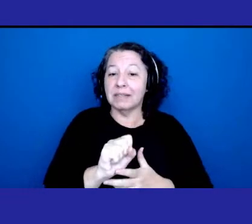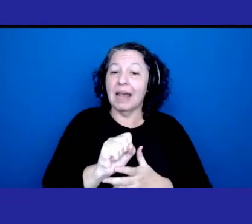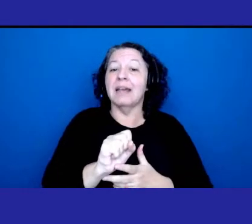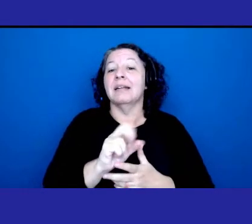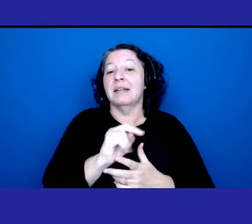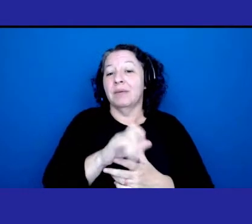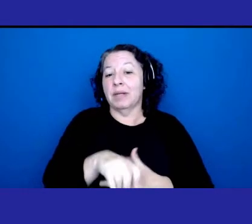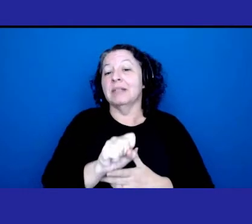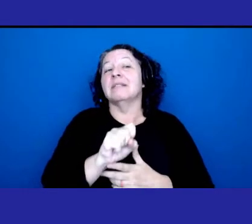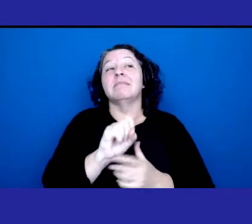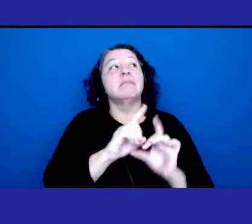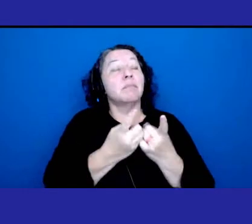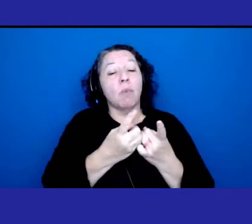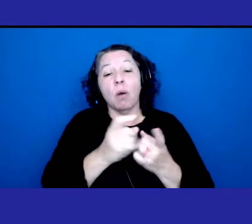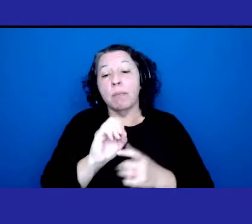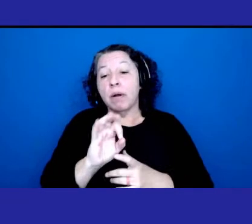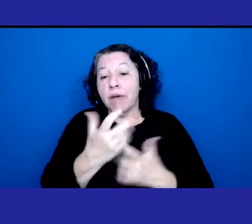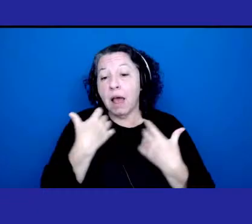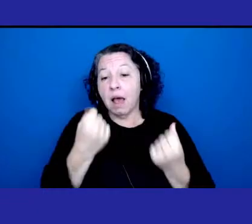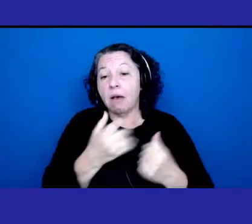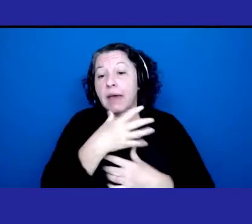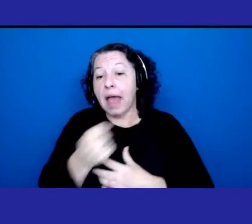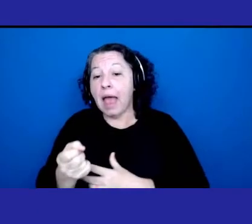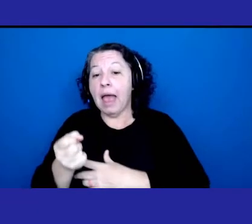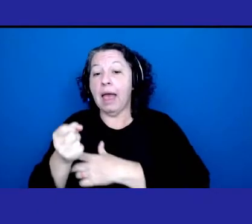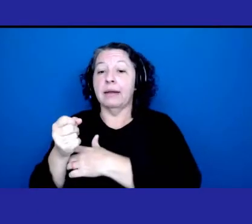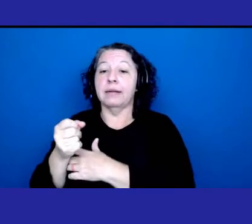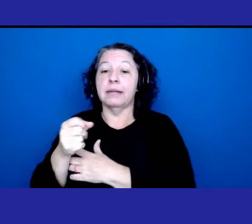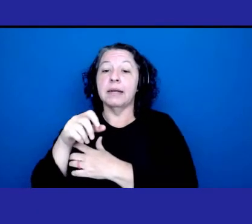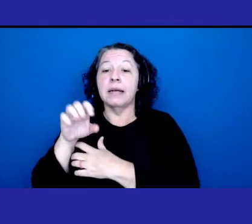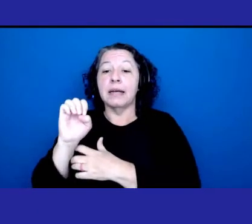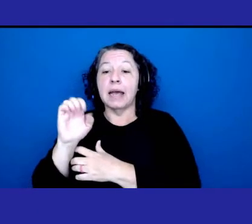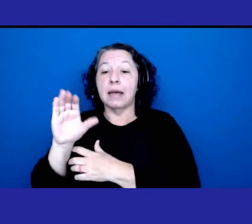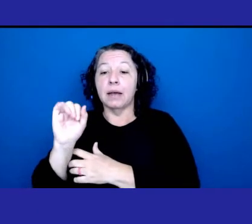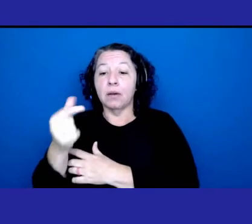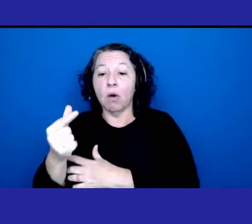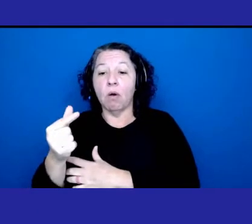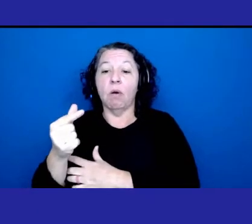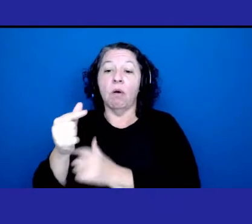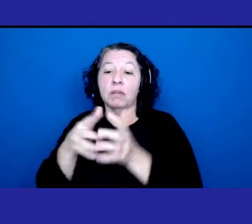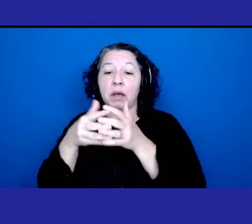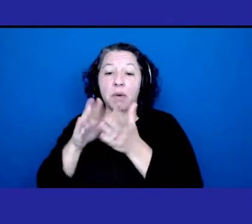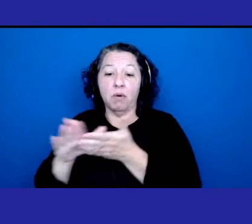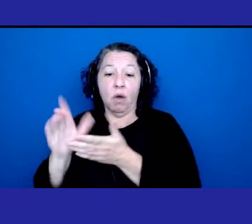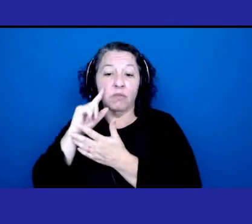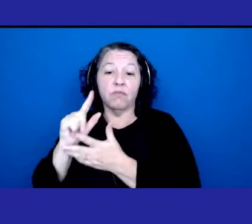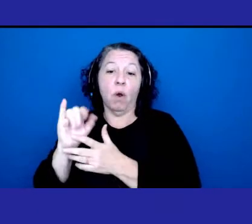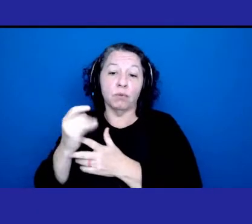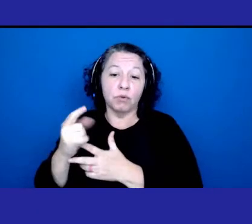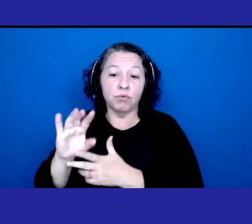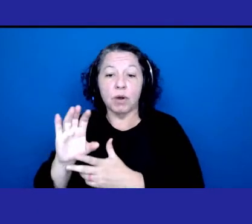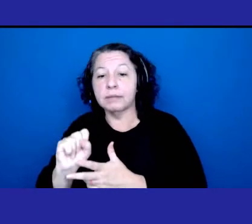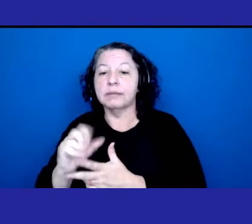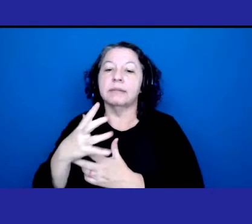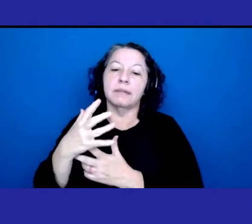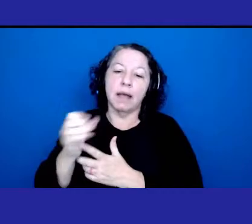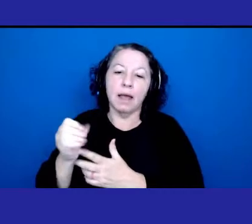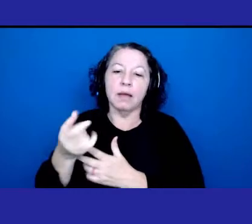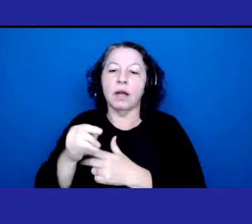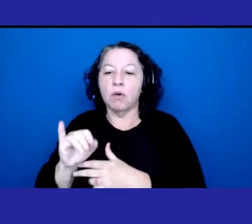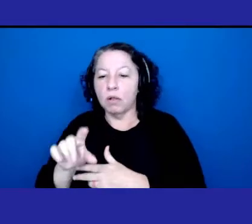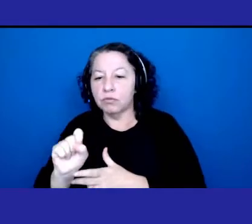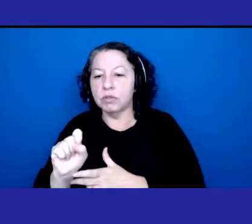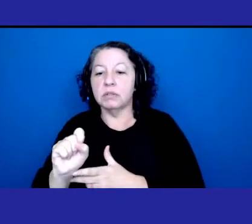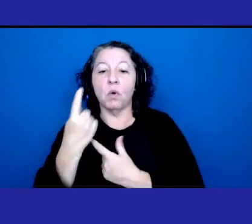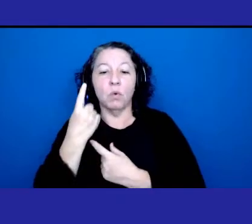and ACOGs, which recommend offering this test to whoever is pregnant or considering pregnancy.